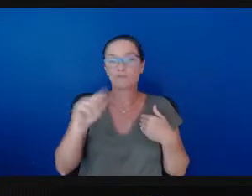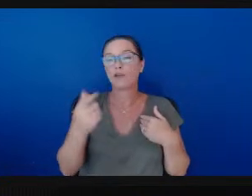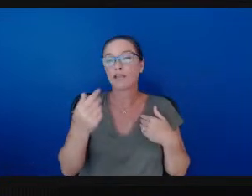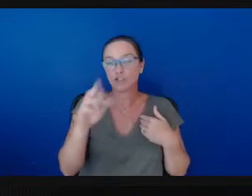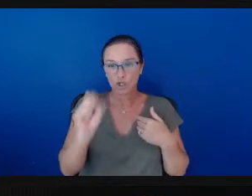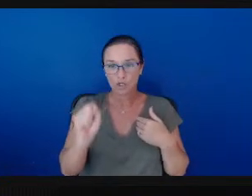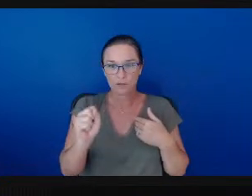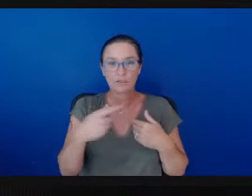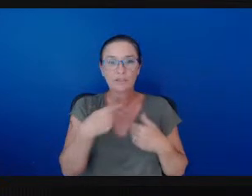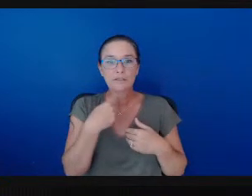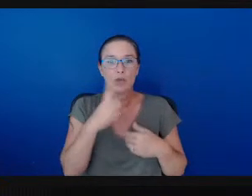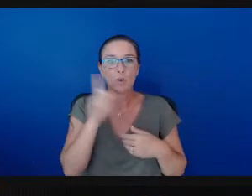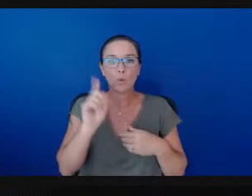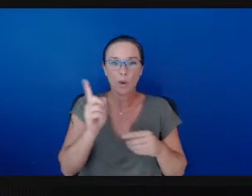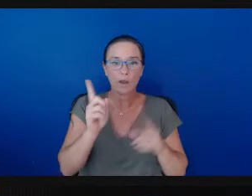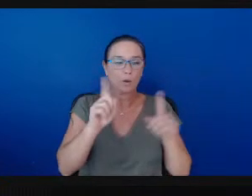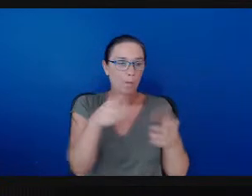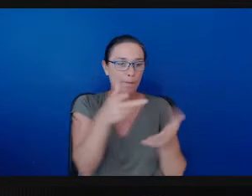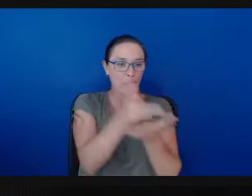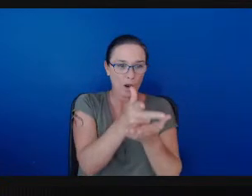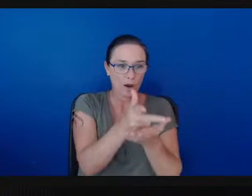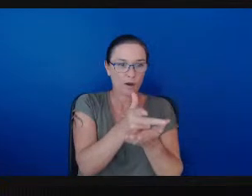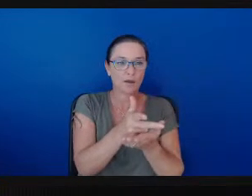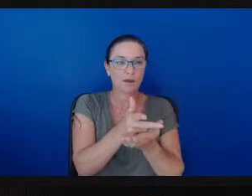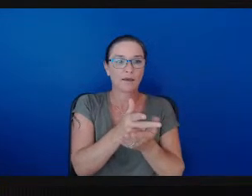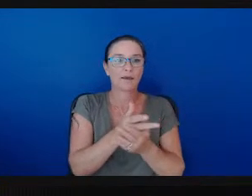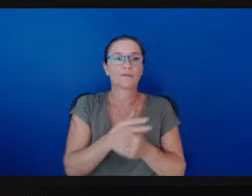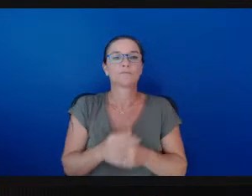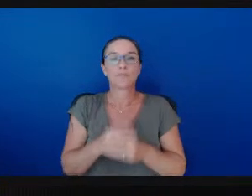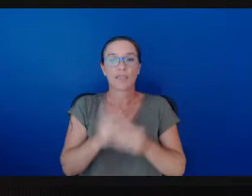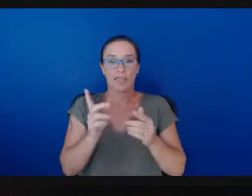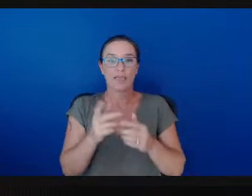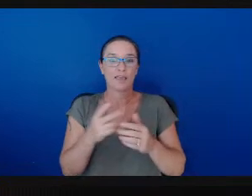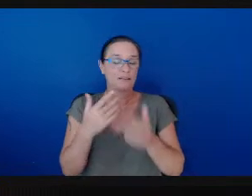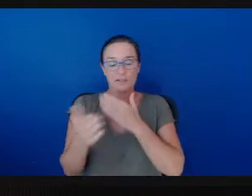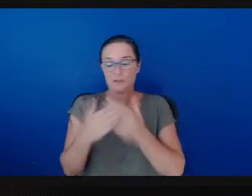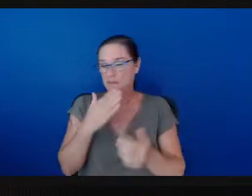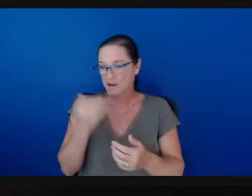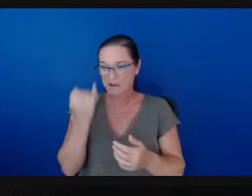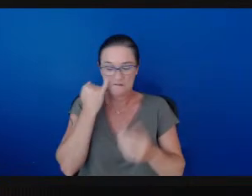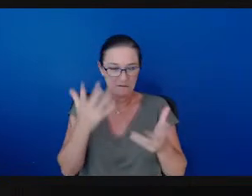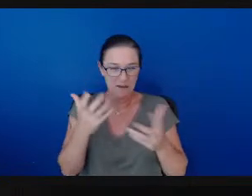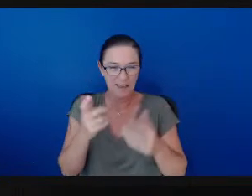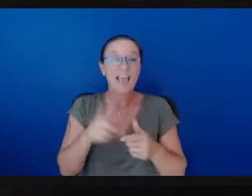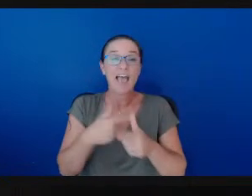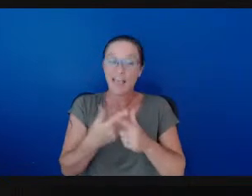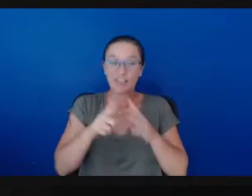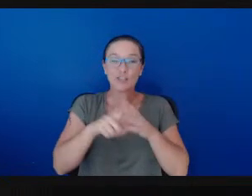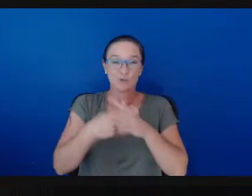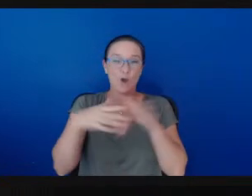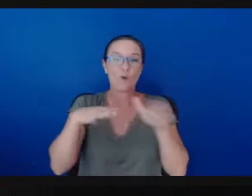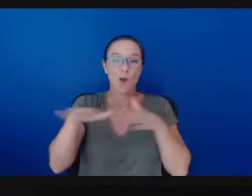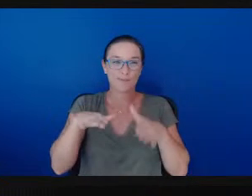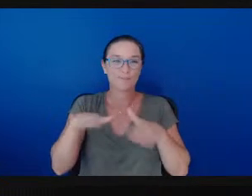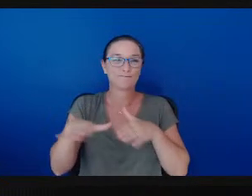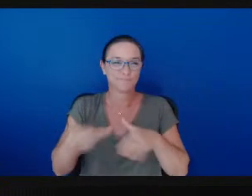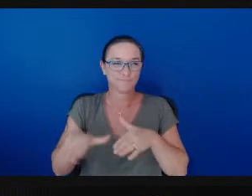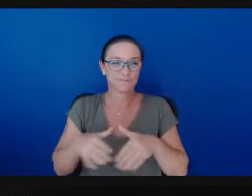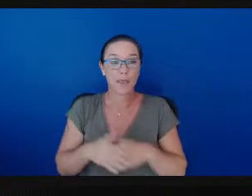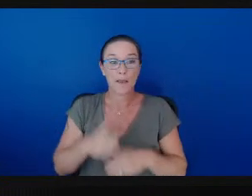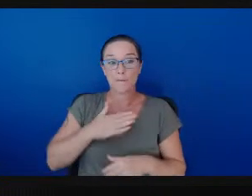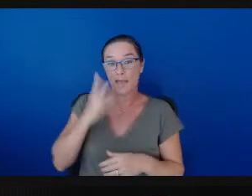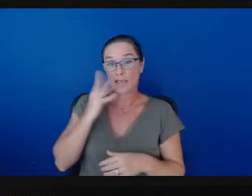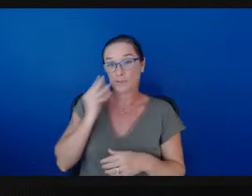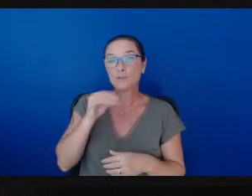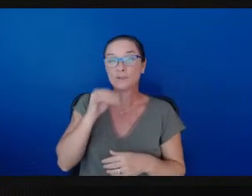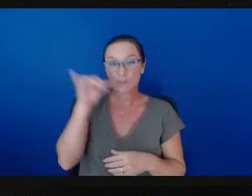a particular parking lot, whether you want to or not, and that's where you start your hike from to wherever you want to end up going. In my experience yesterday